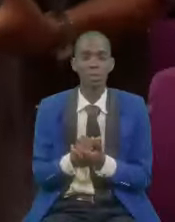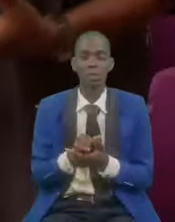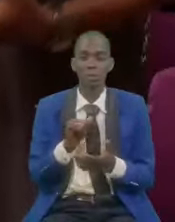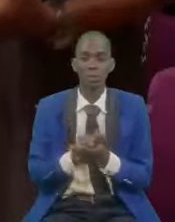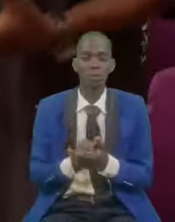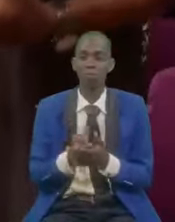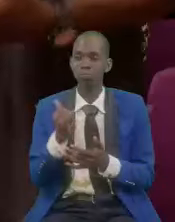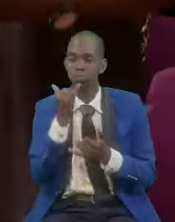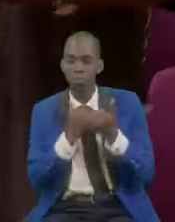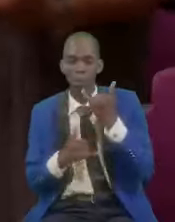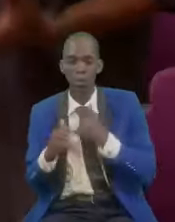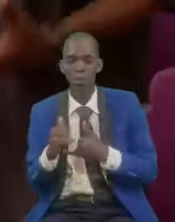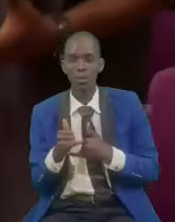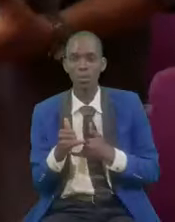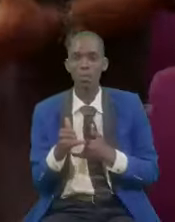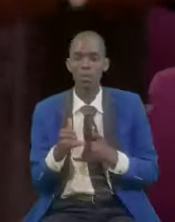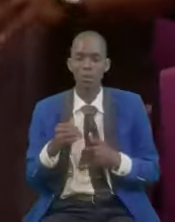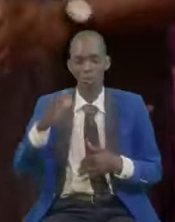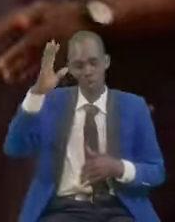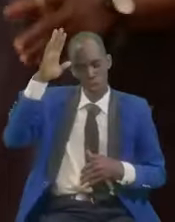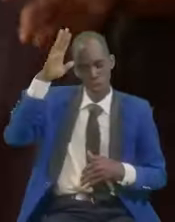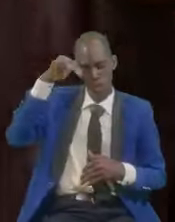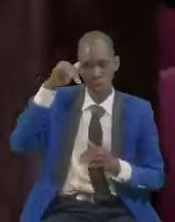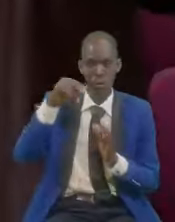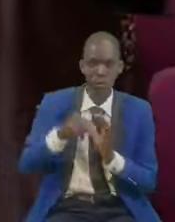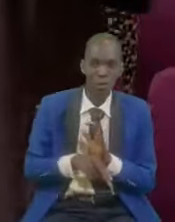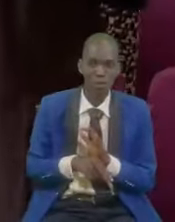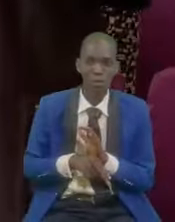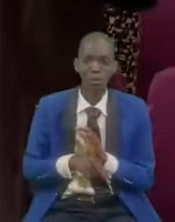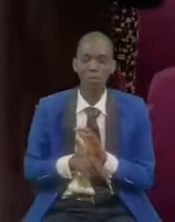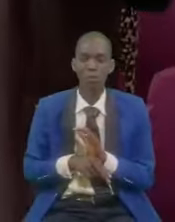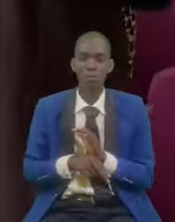naughtiness, stiff neck, stubbornness,